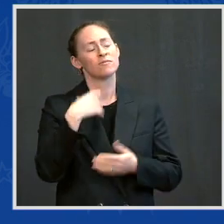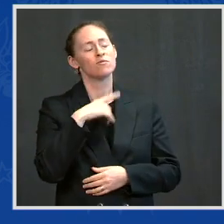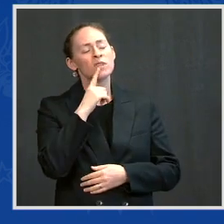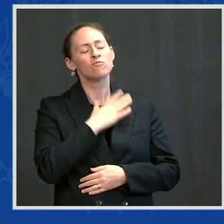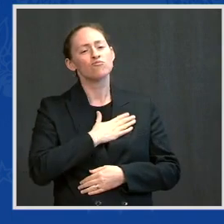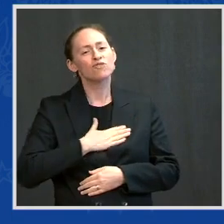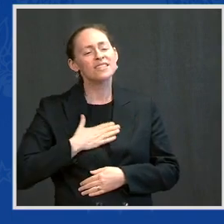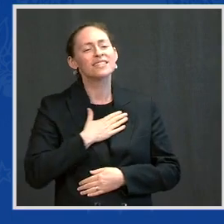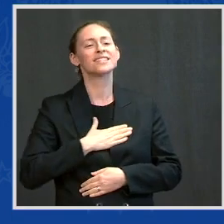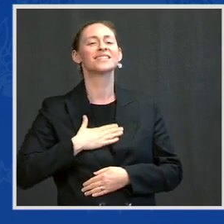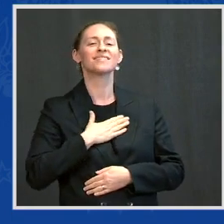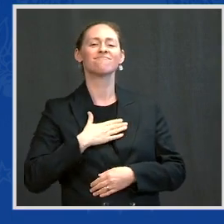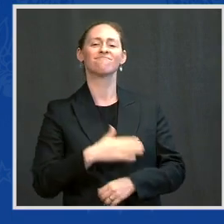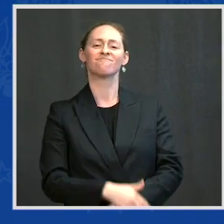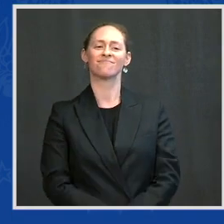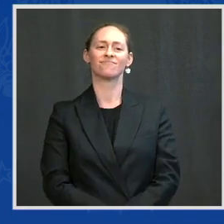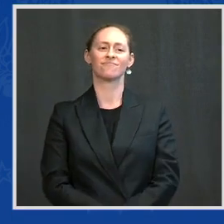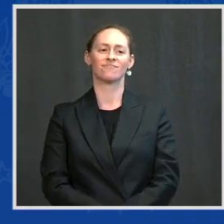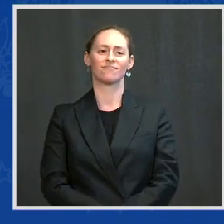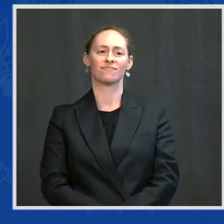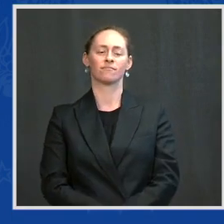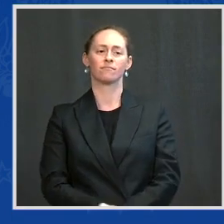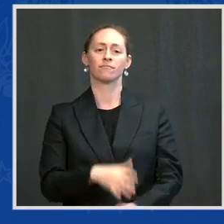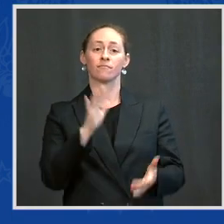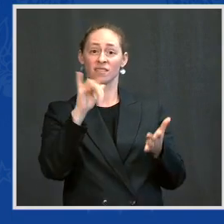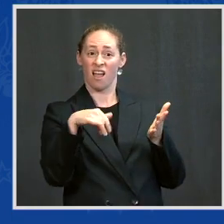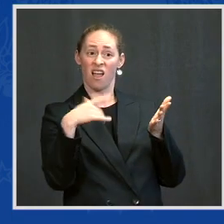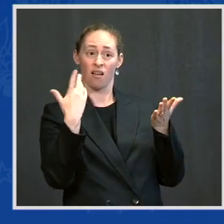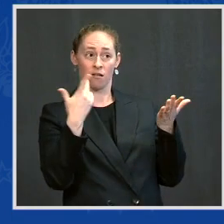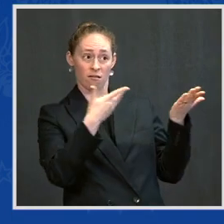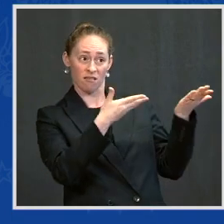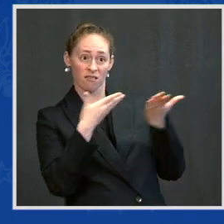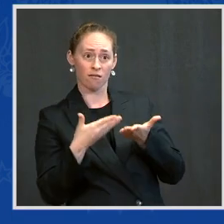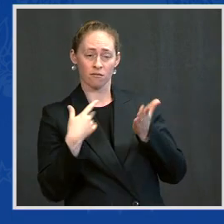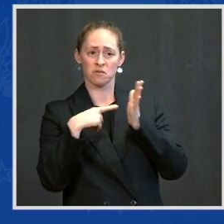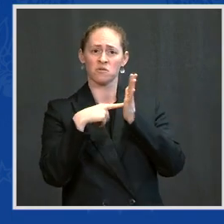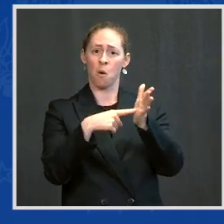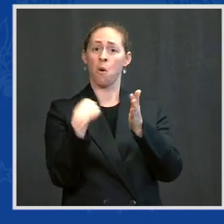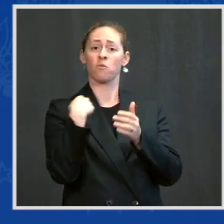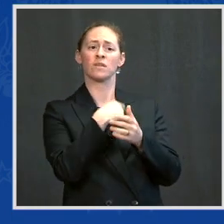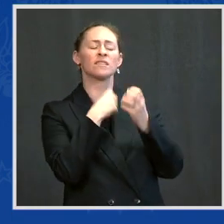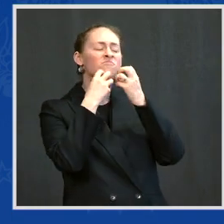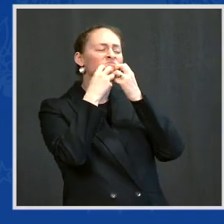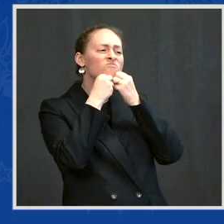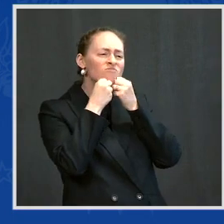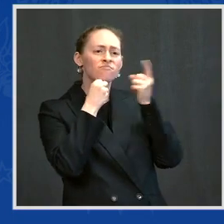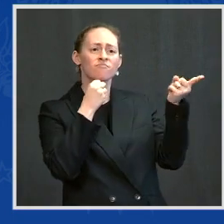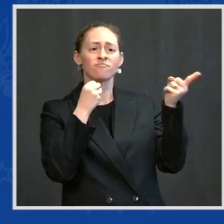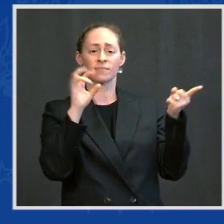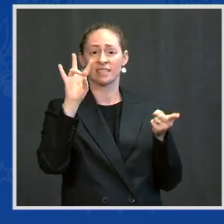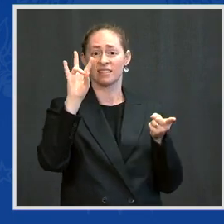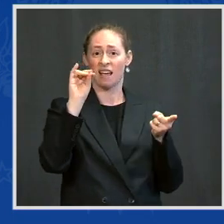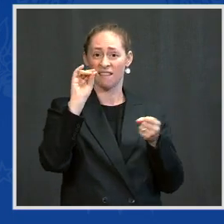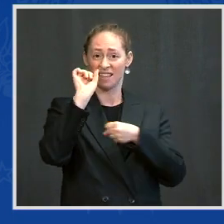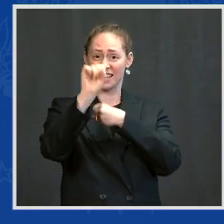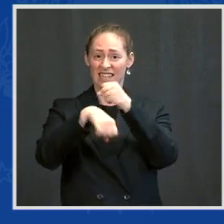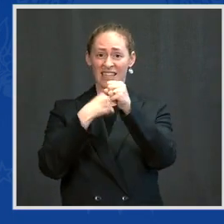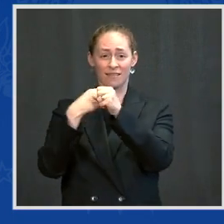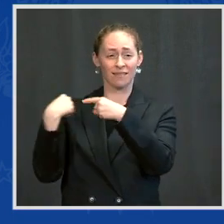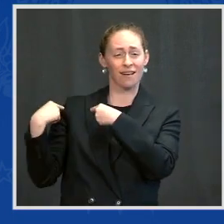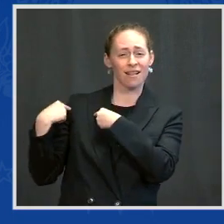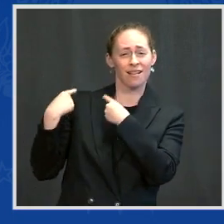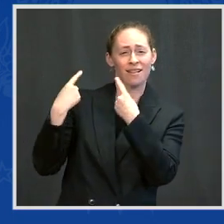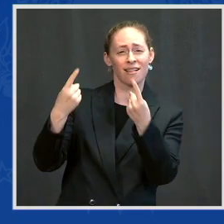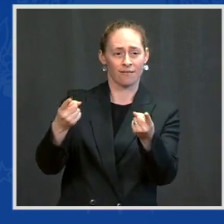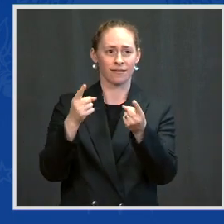value the 70-year alliance with the Republic of Korea and how essential we know the relations is to the United